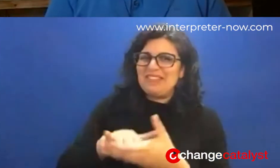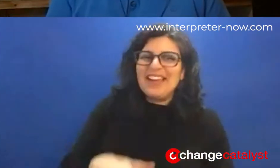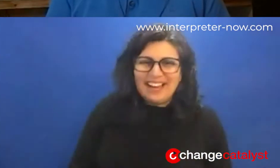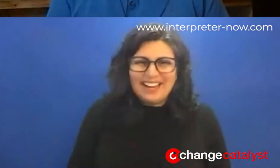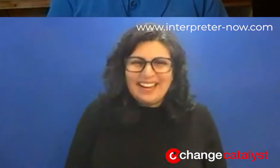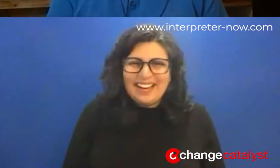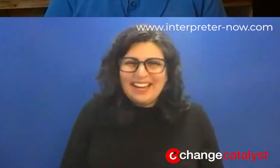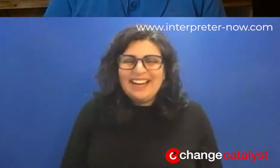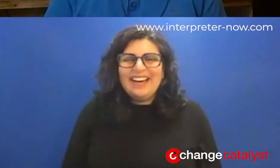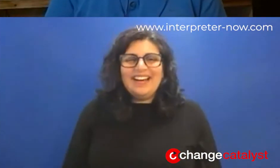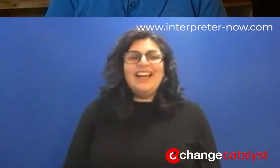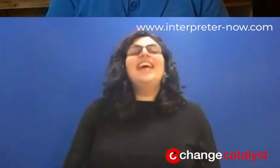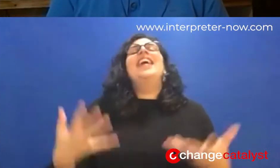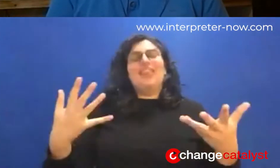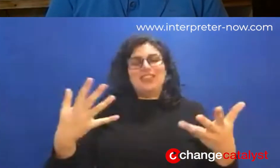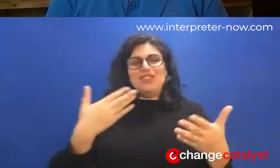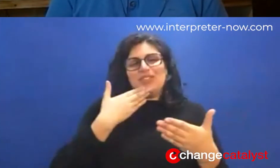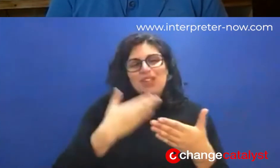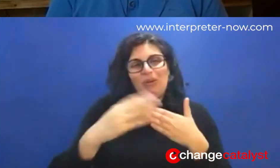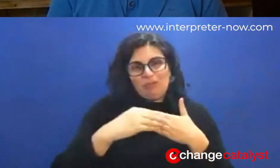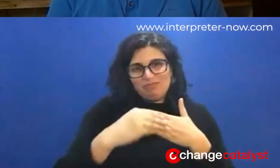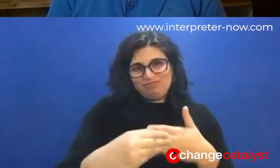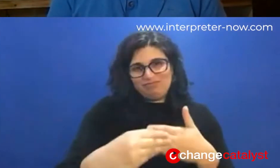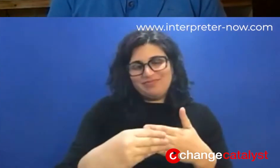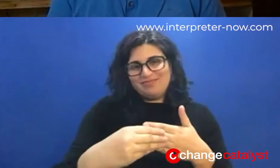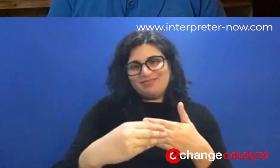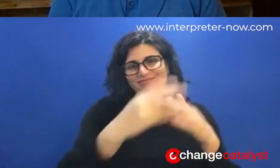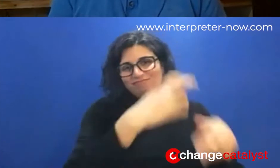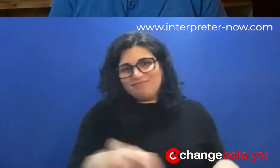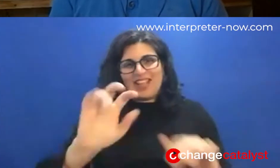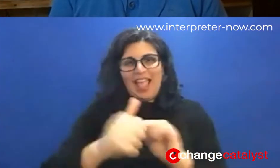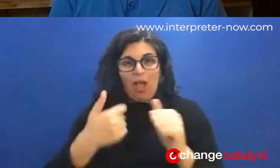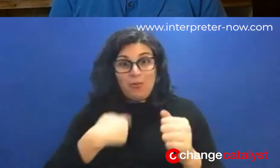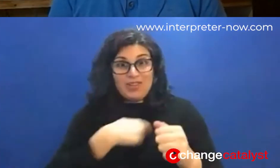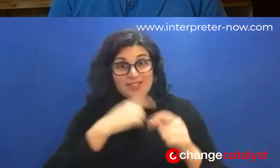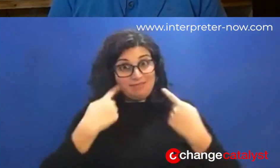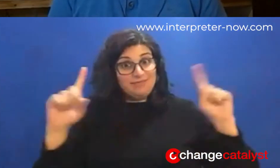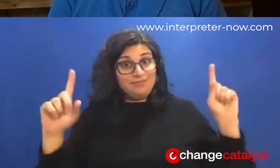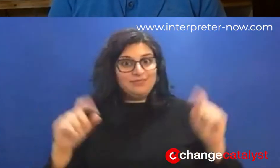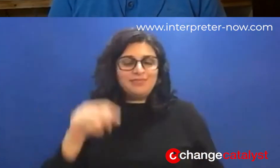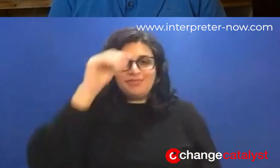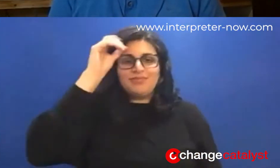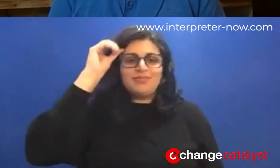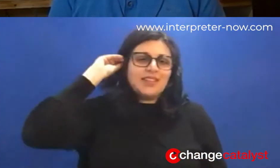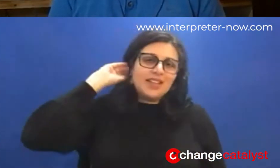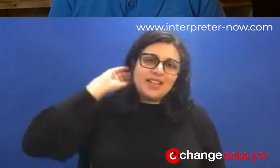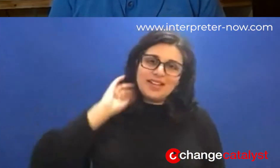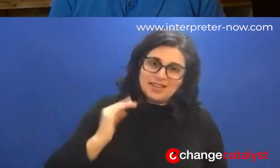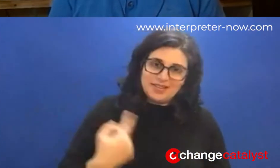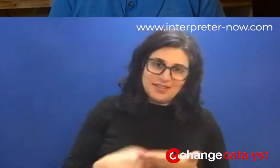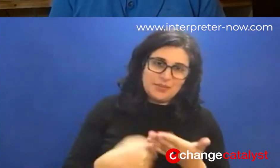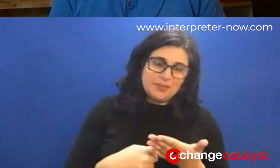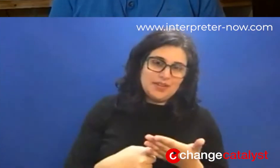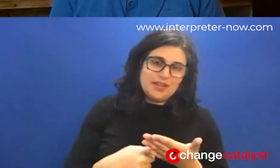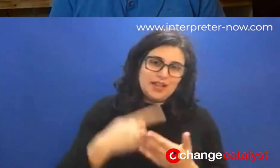this would be a good segue into how do we do that. So let's talk a little bit about, I think